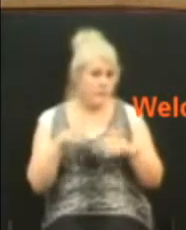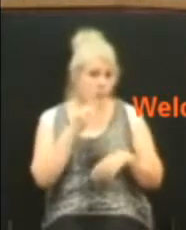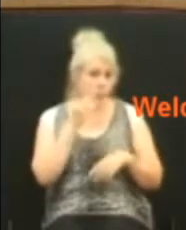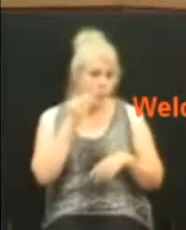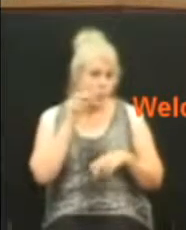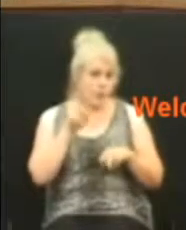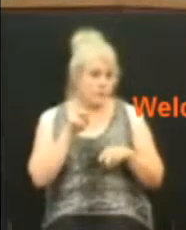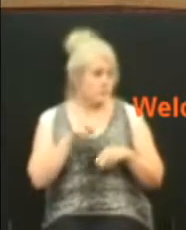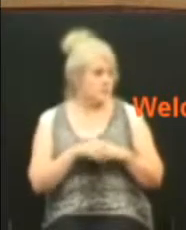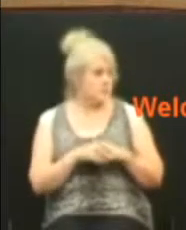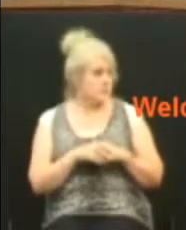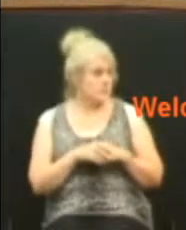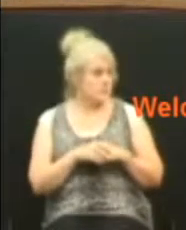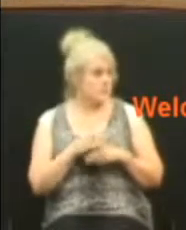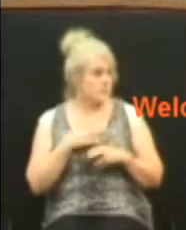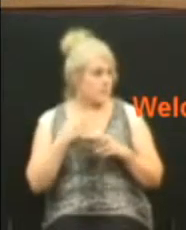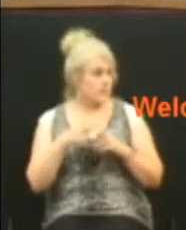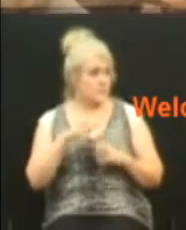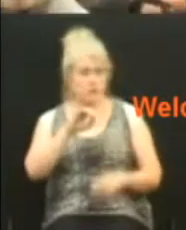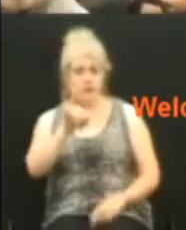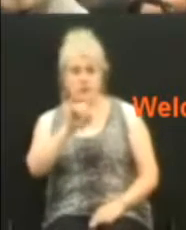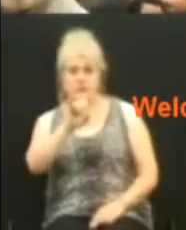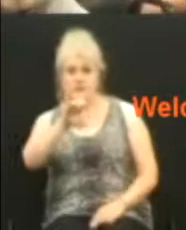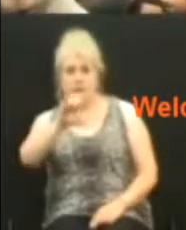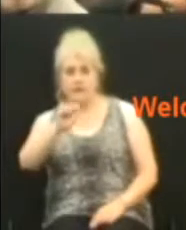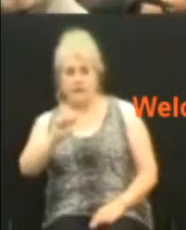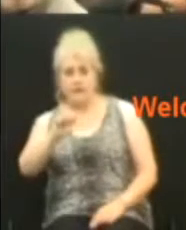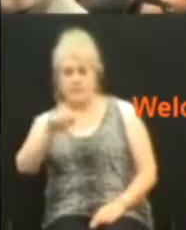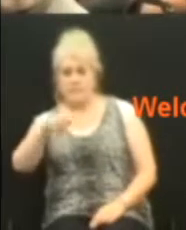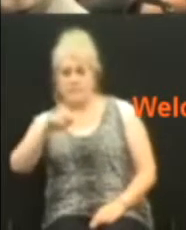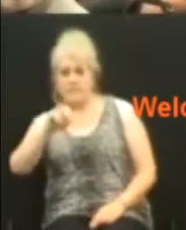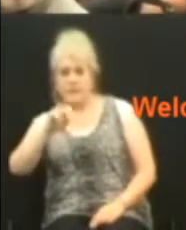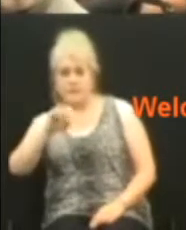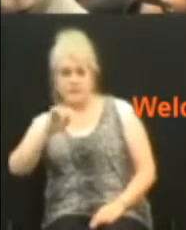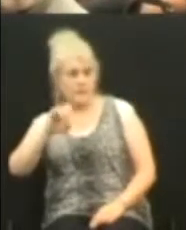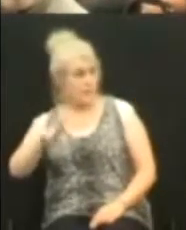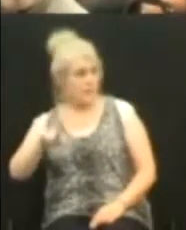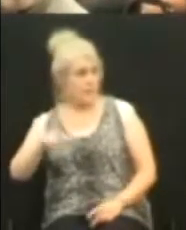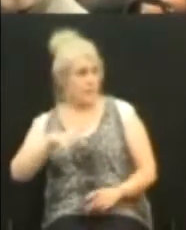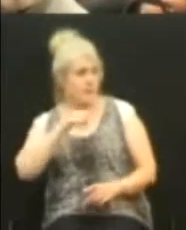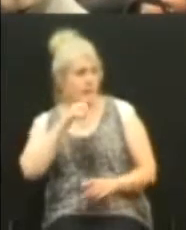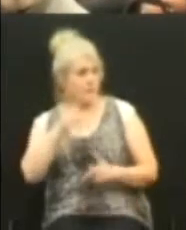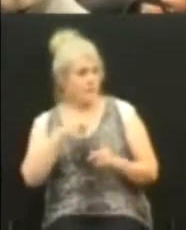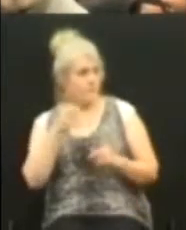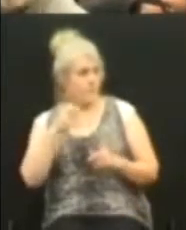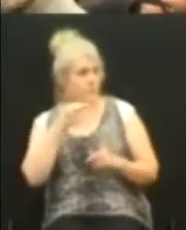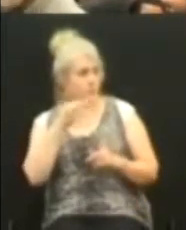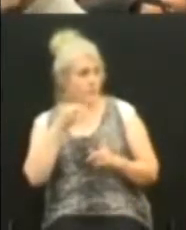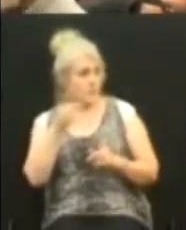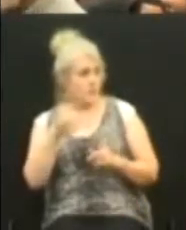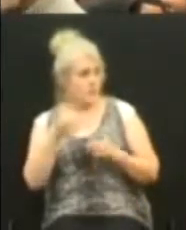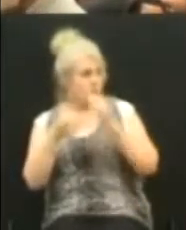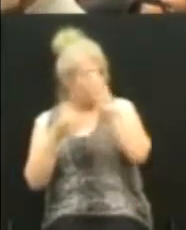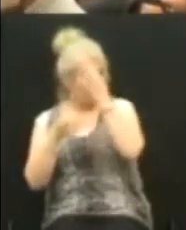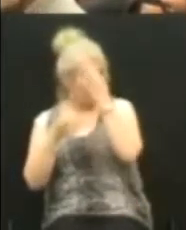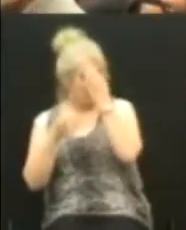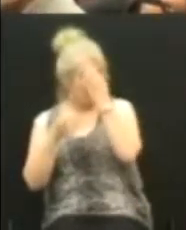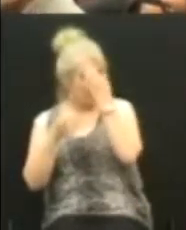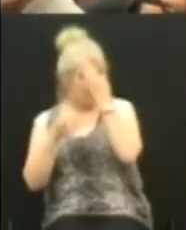listening. Absolutely. My name is Jessica Cancel. I'm not from Pocatello, but my address was 1234 South 2nd